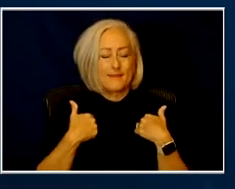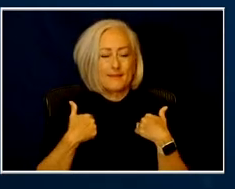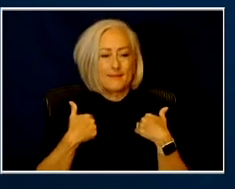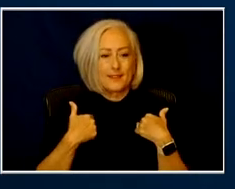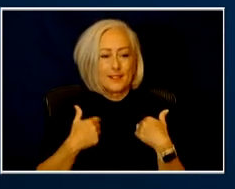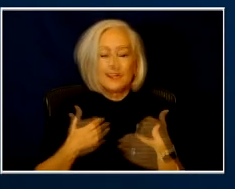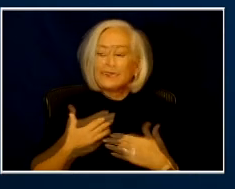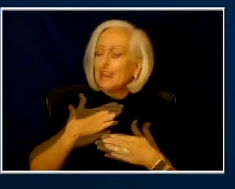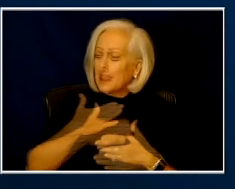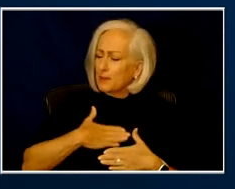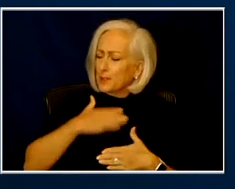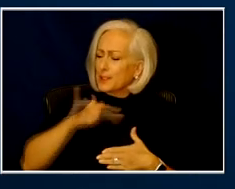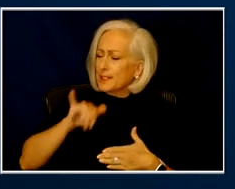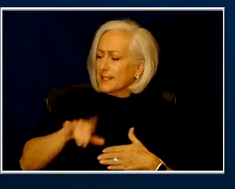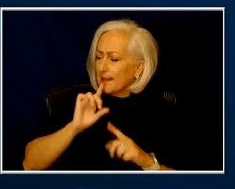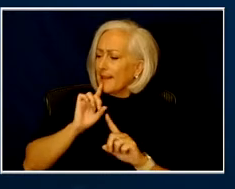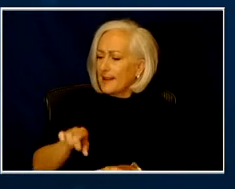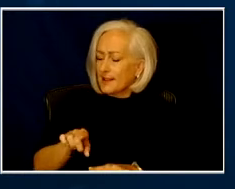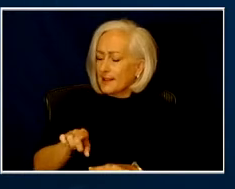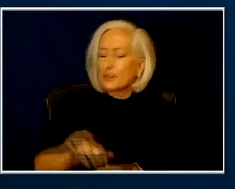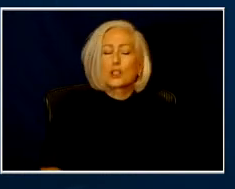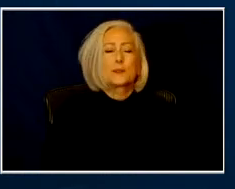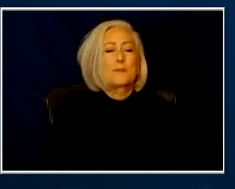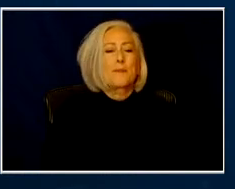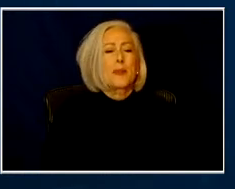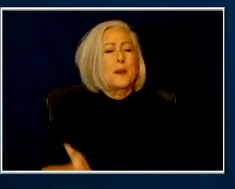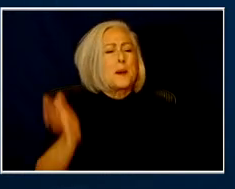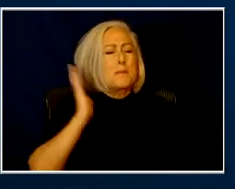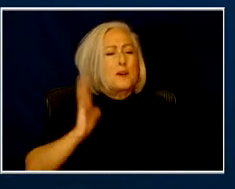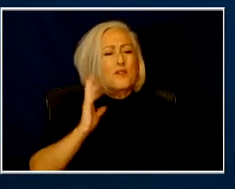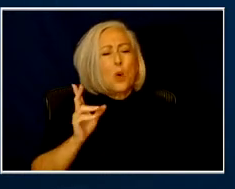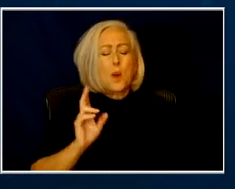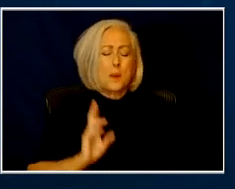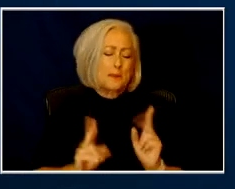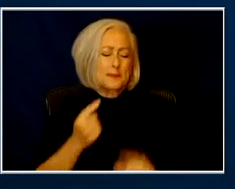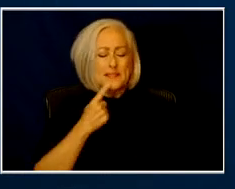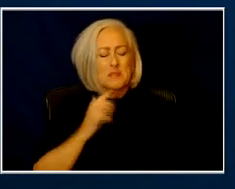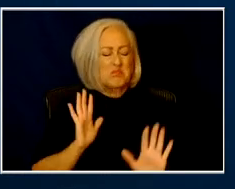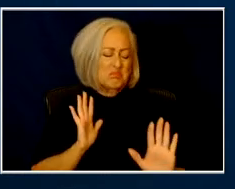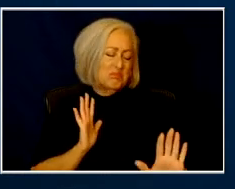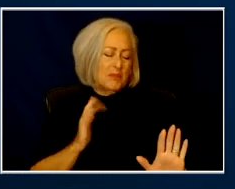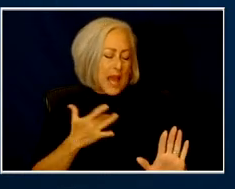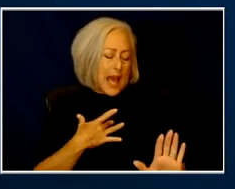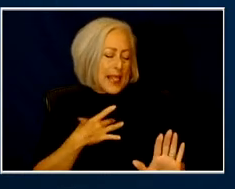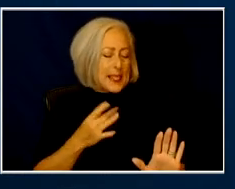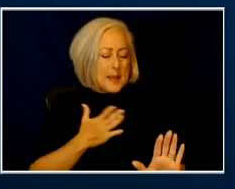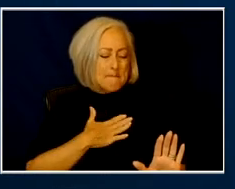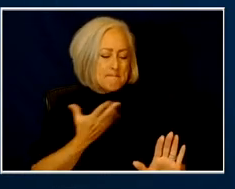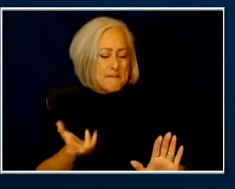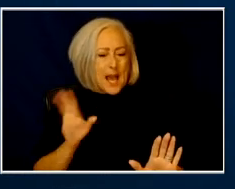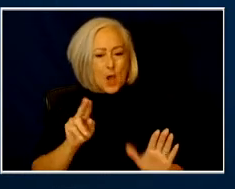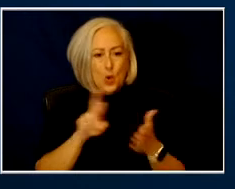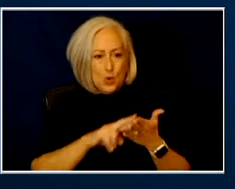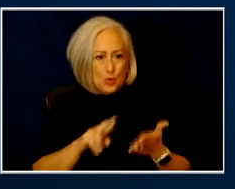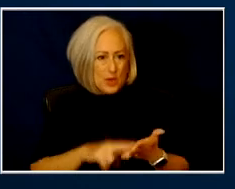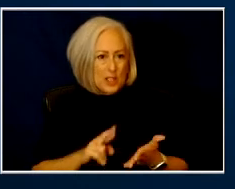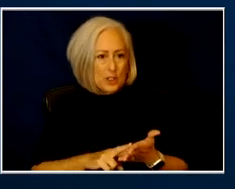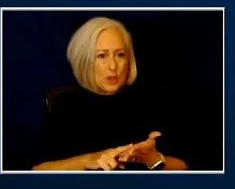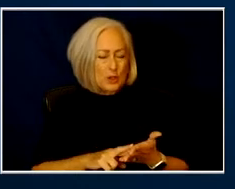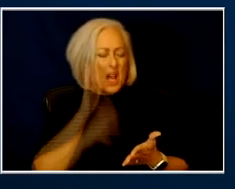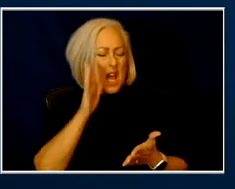even early on we had so many people who say I like to do my own research I want to I want to find this out that research is publicly